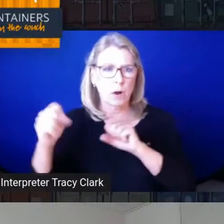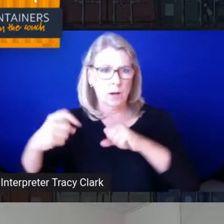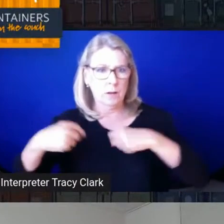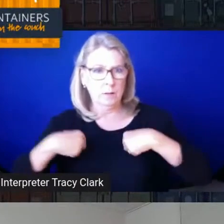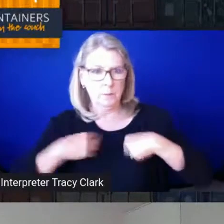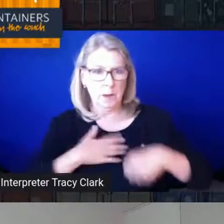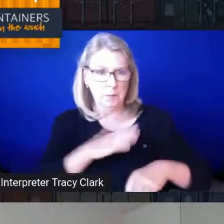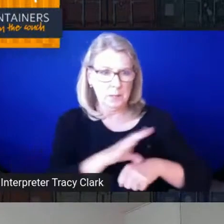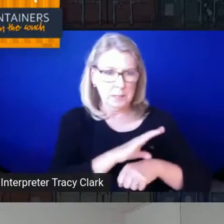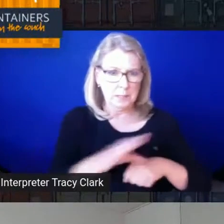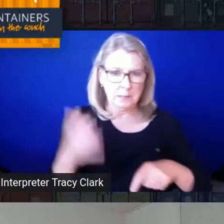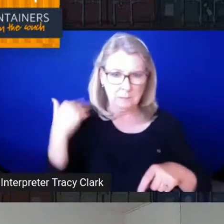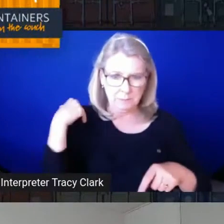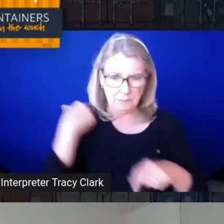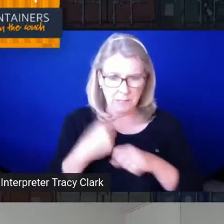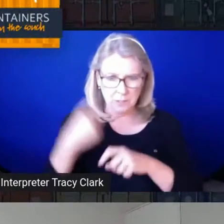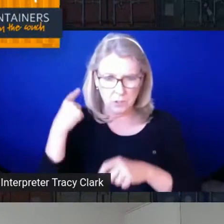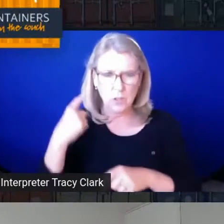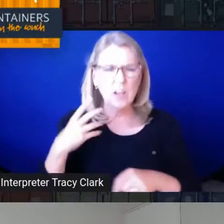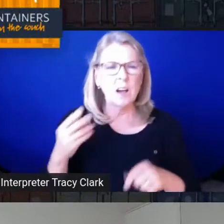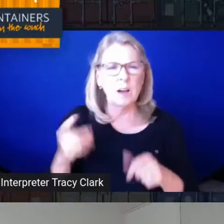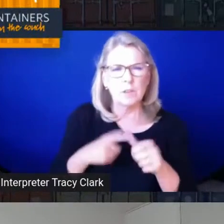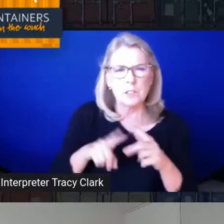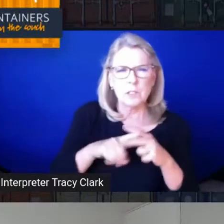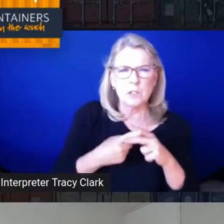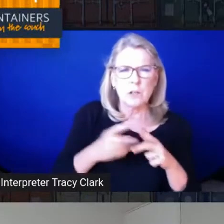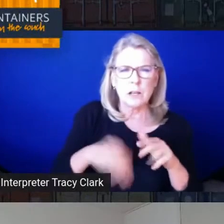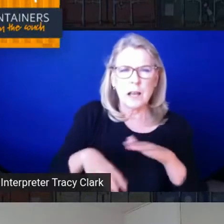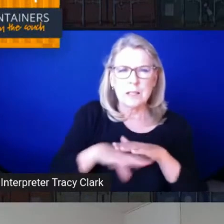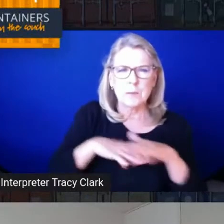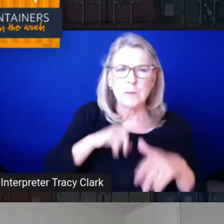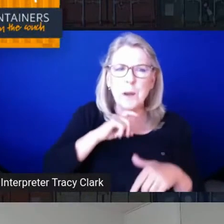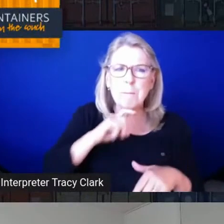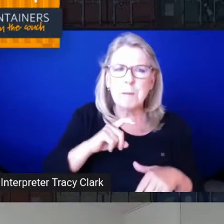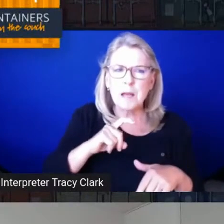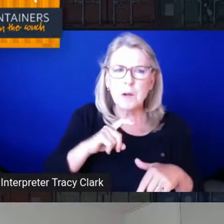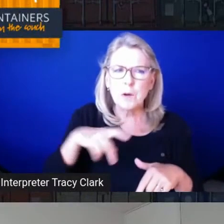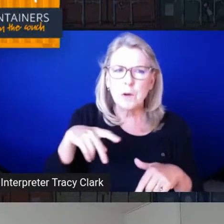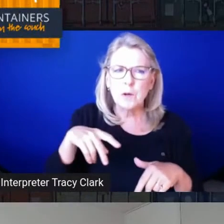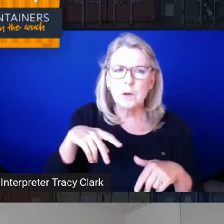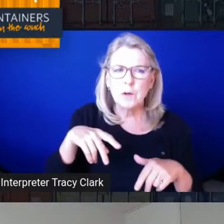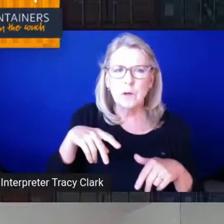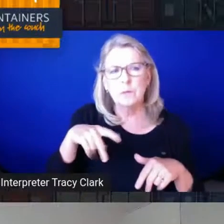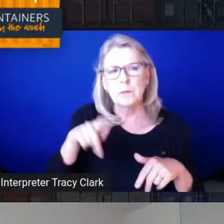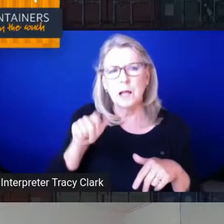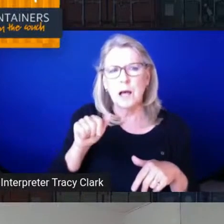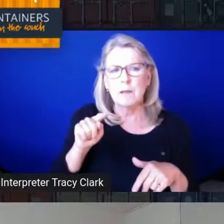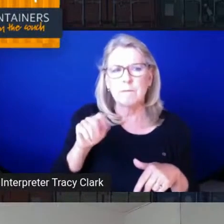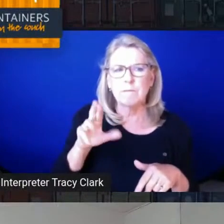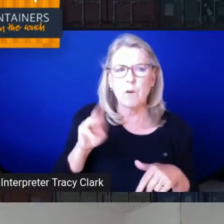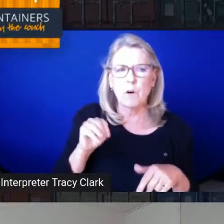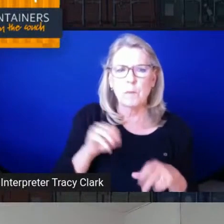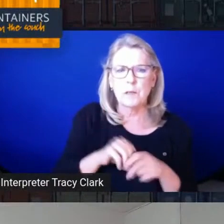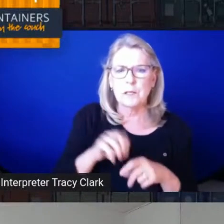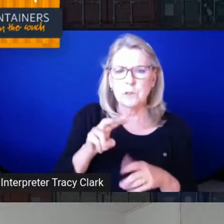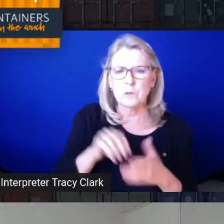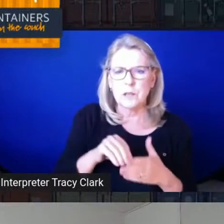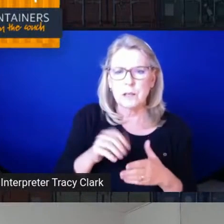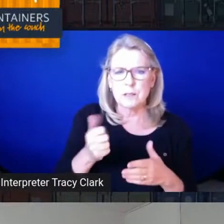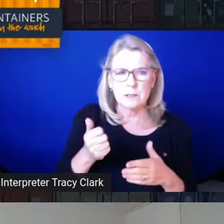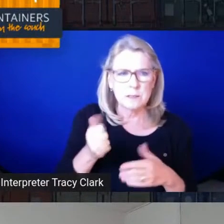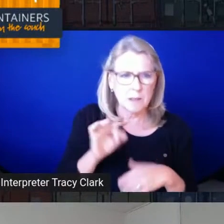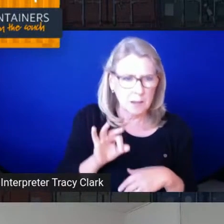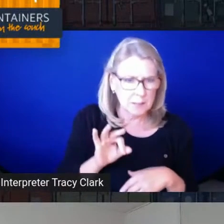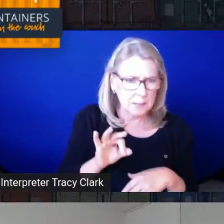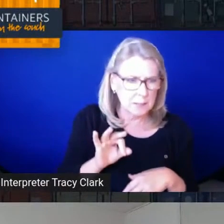Packet, which was a bare metal compute platform, in 2014. So up close and personal with the concepts of